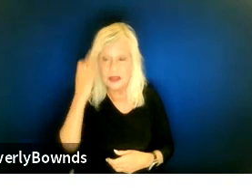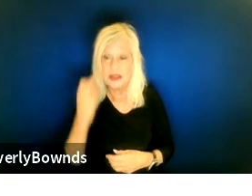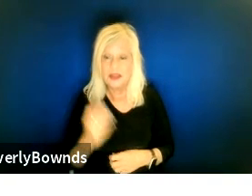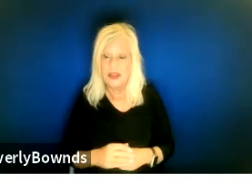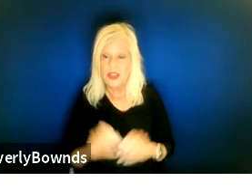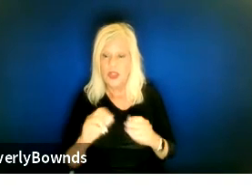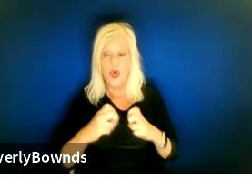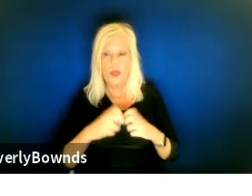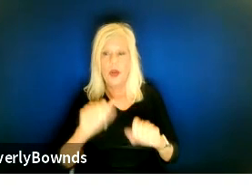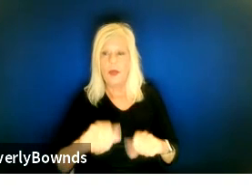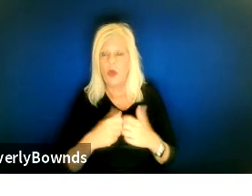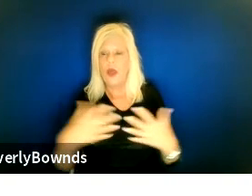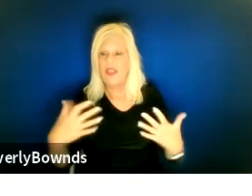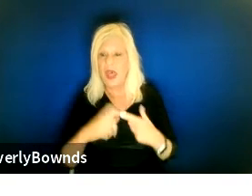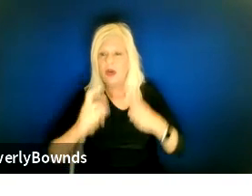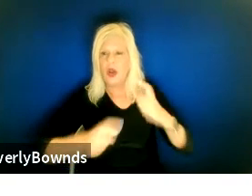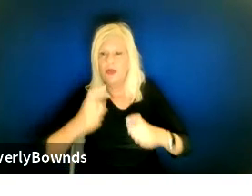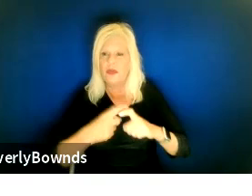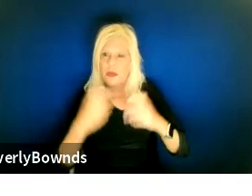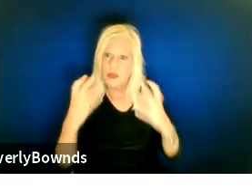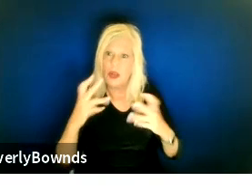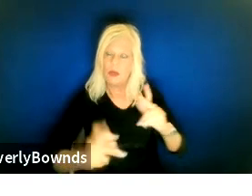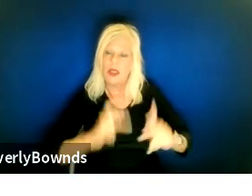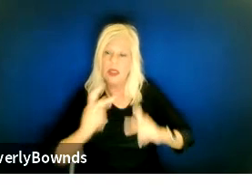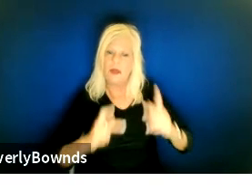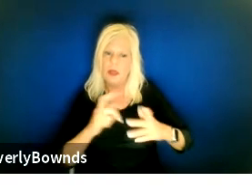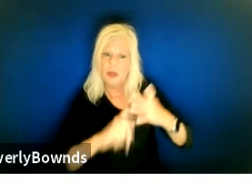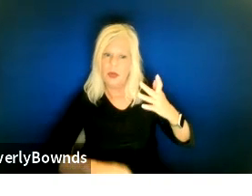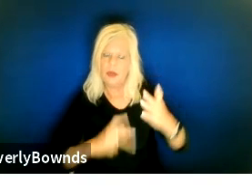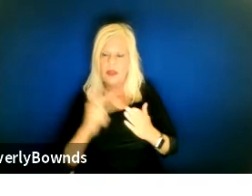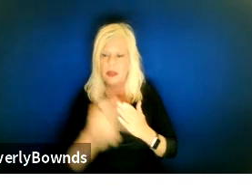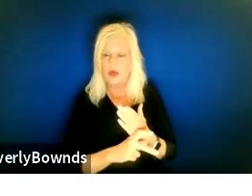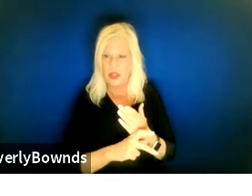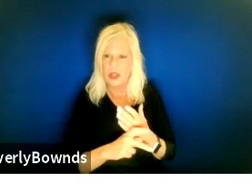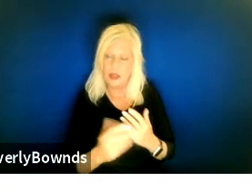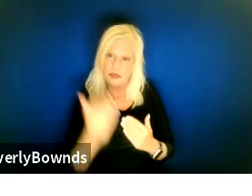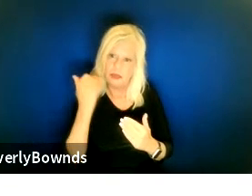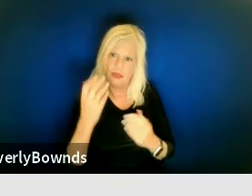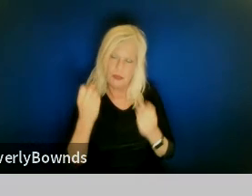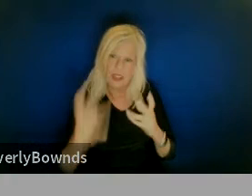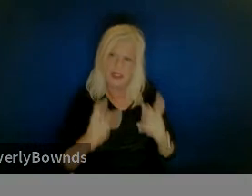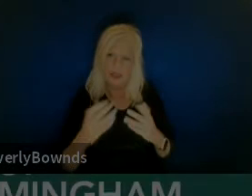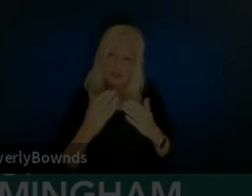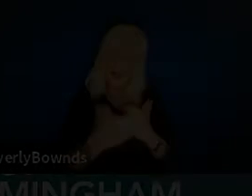here is possible without contribution from so many people. Again, this project has consumed so much people, and thank you to all the team members.